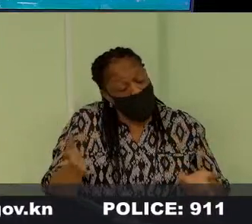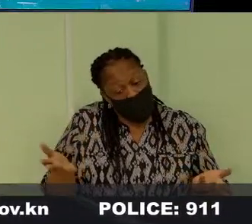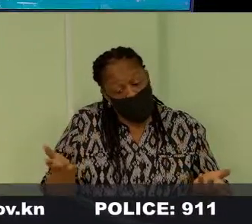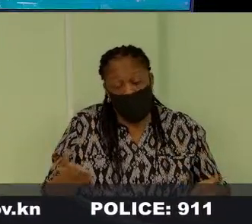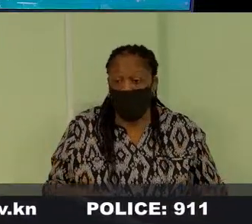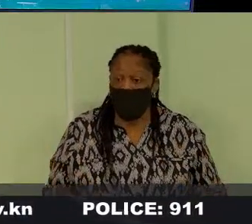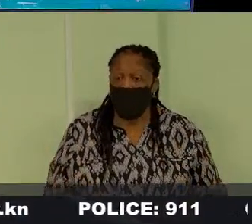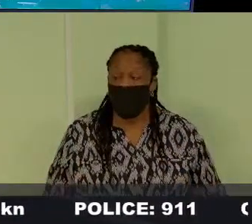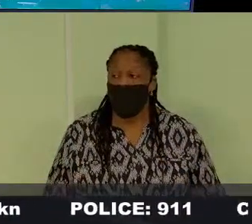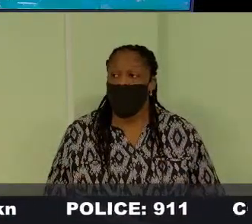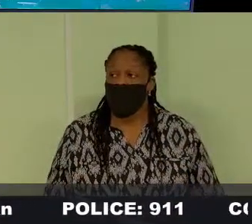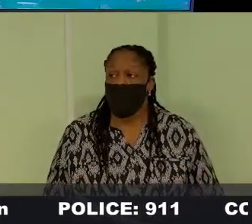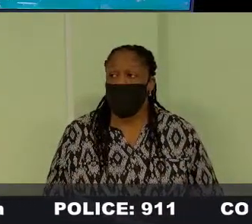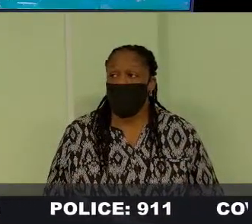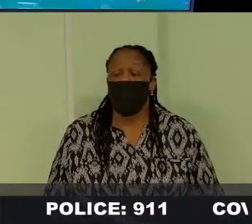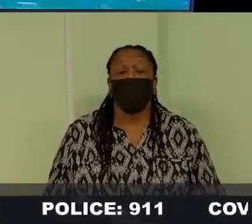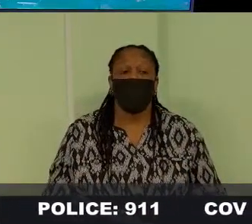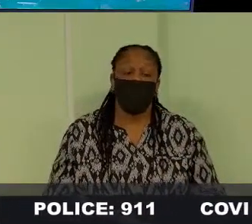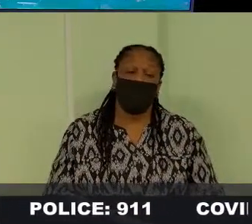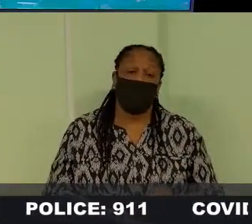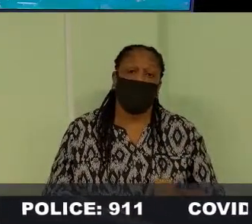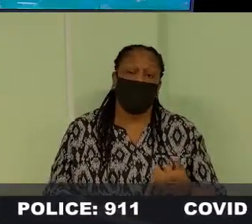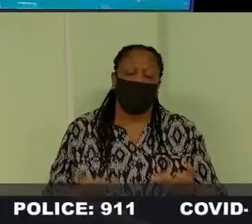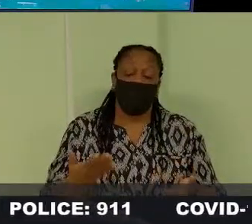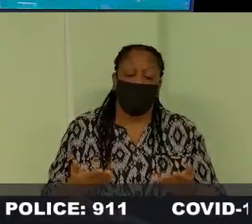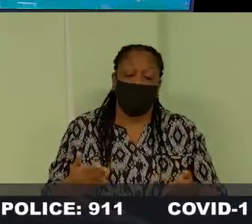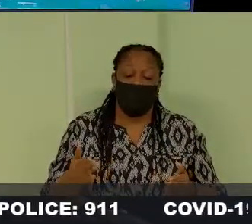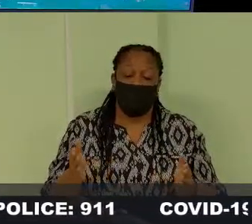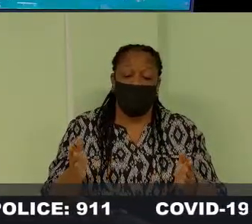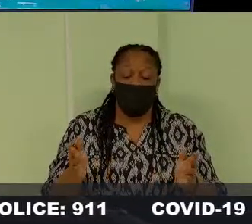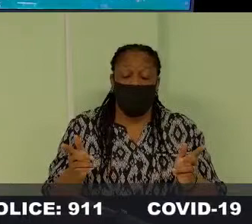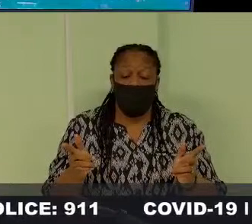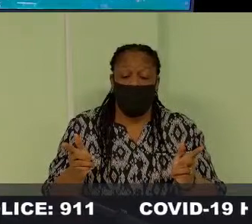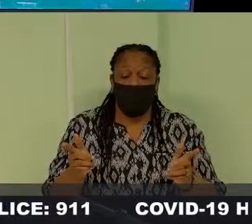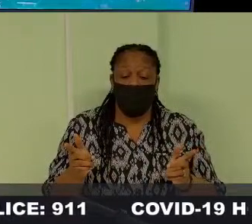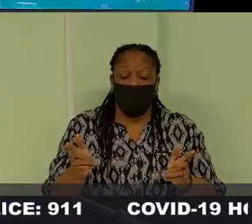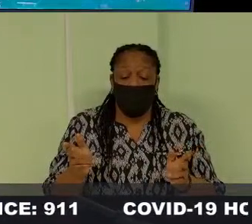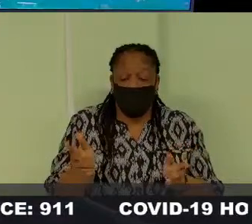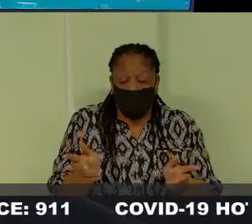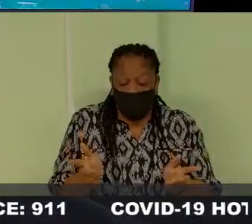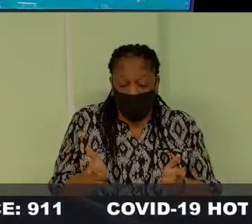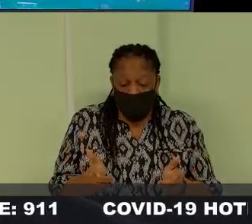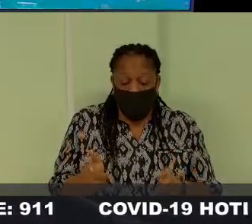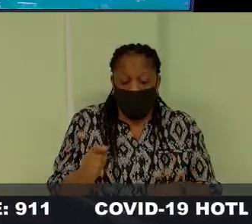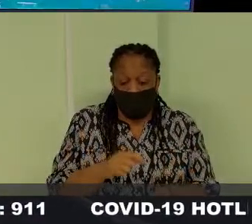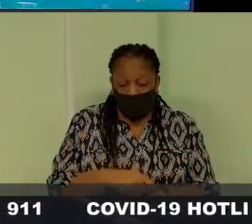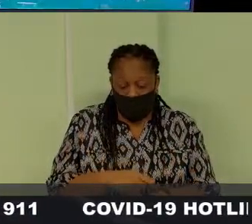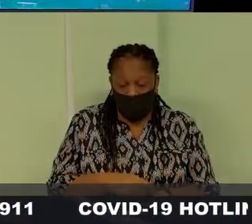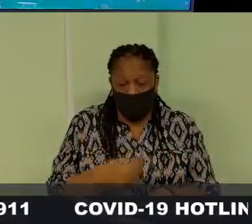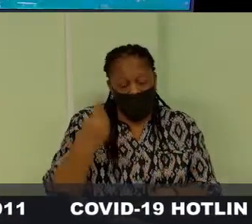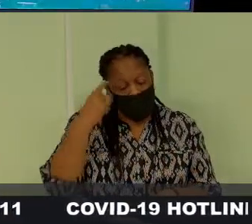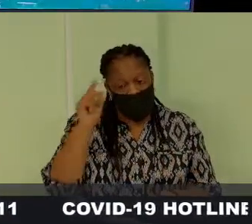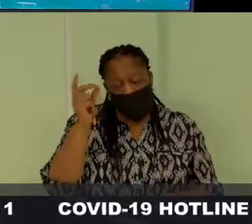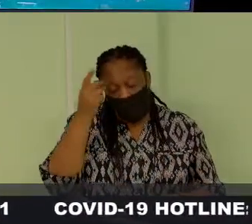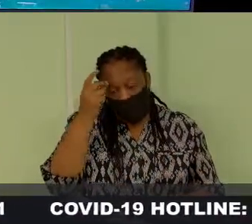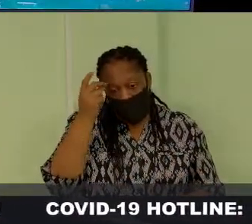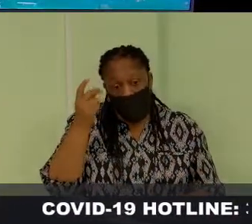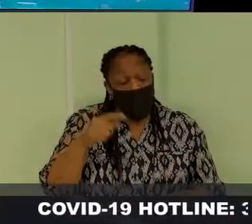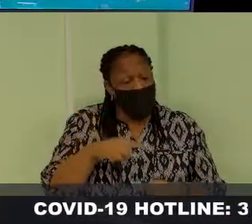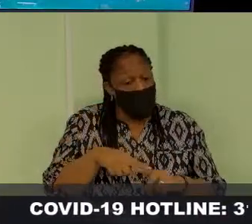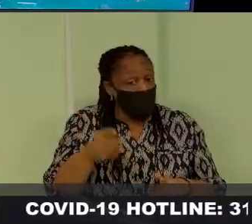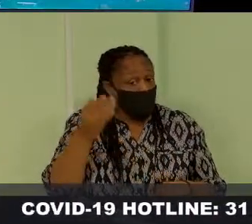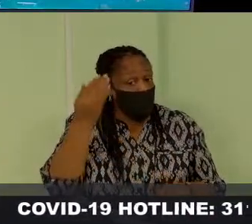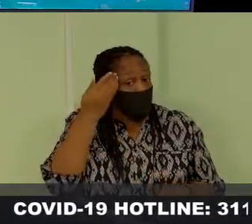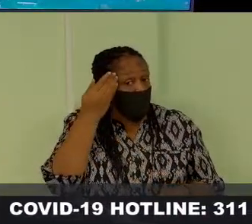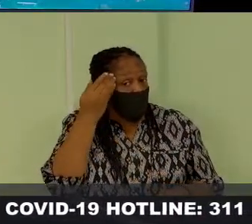by extension shortens the course of the disease. And however, these results or this